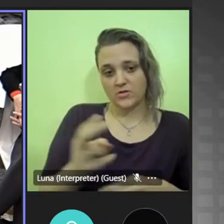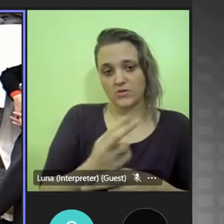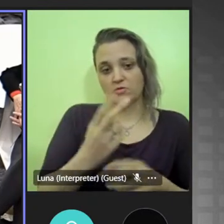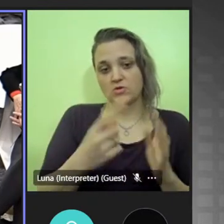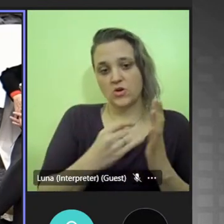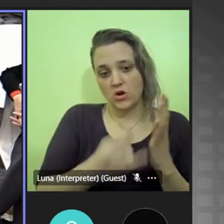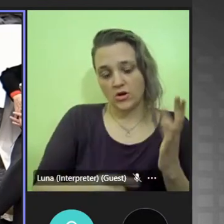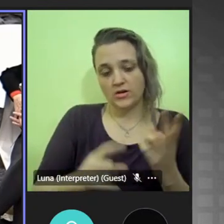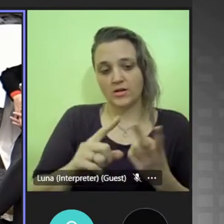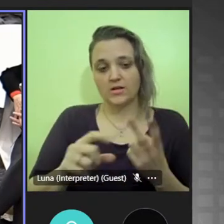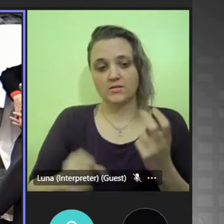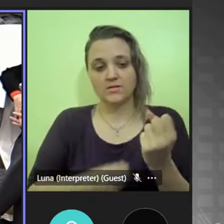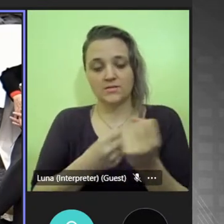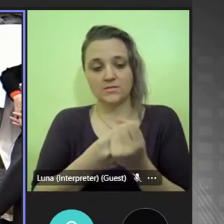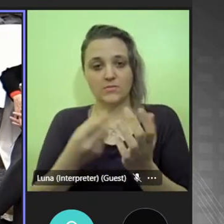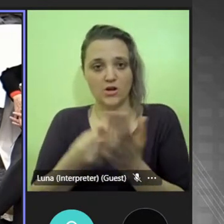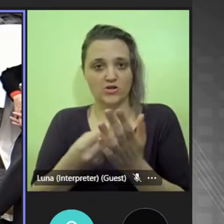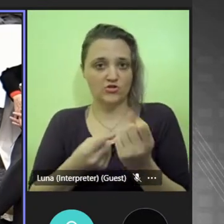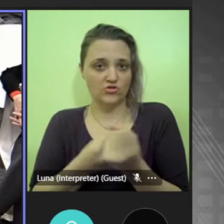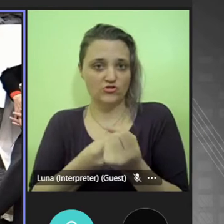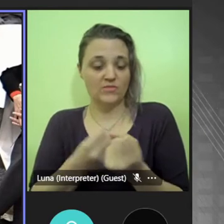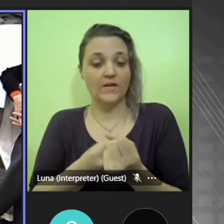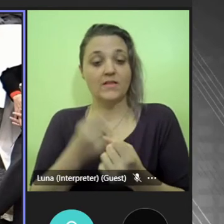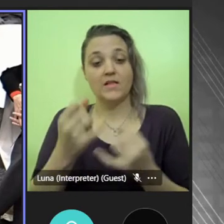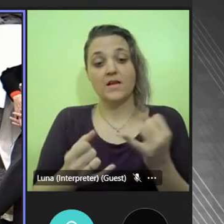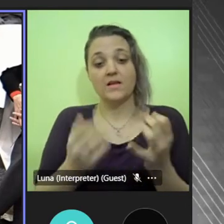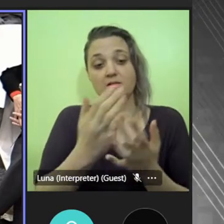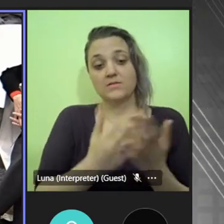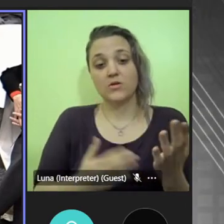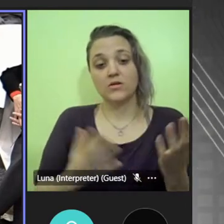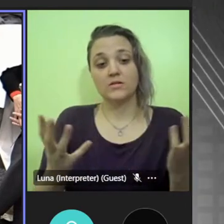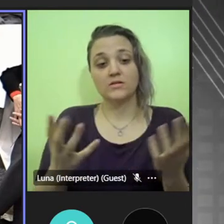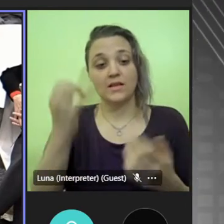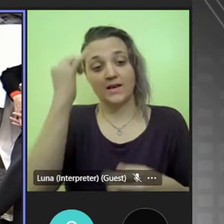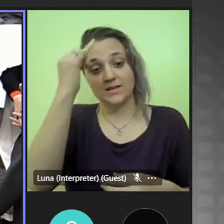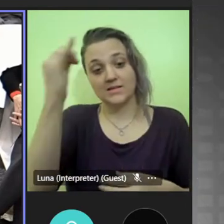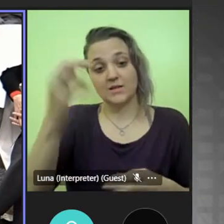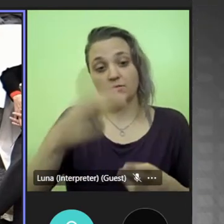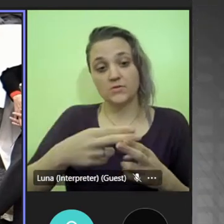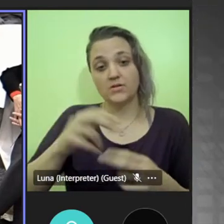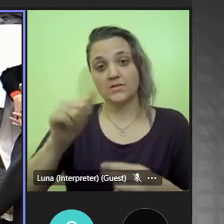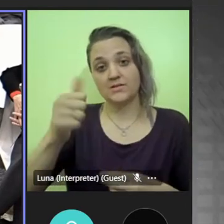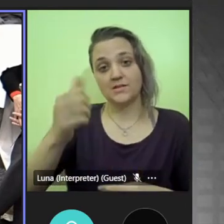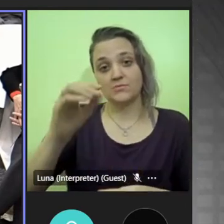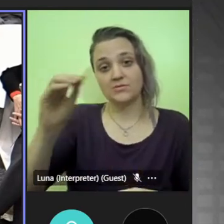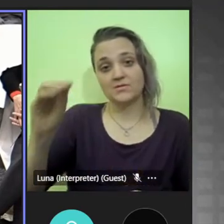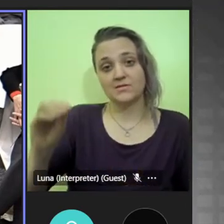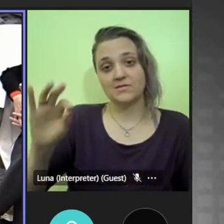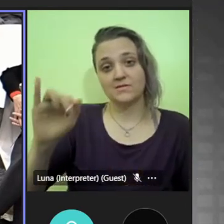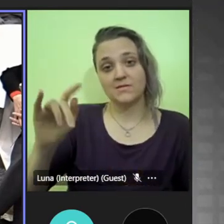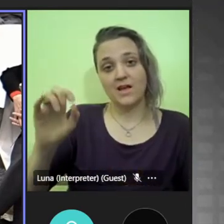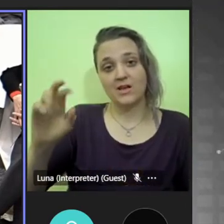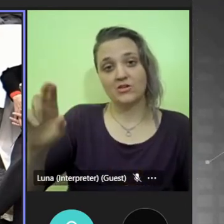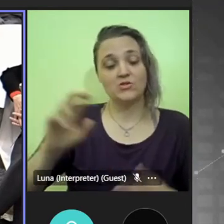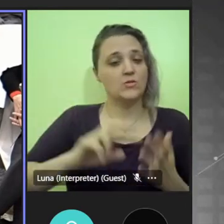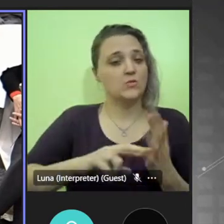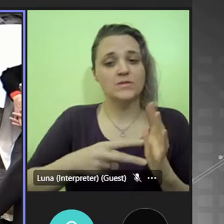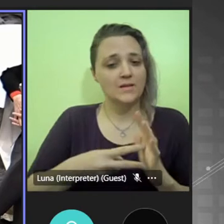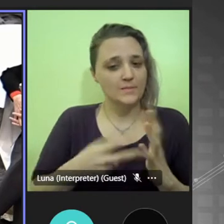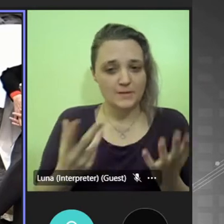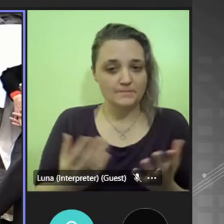National Gallery you can use art and sponsorship and the last part is that our idea was called the 10